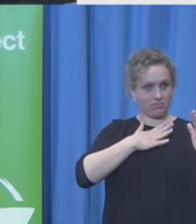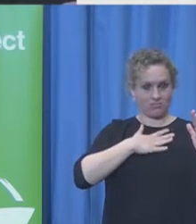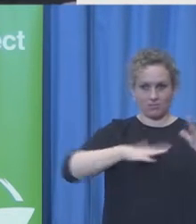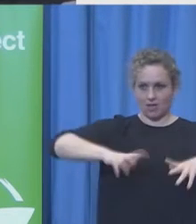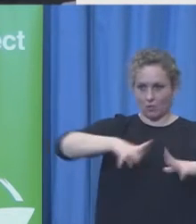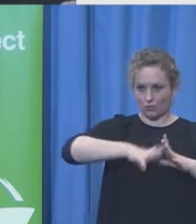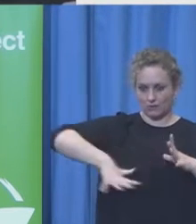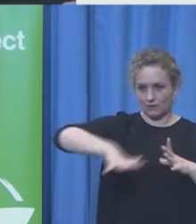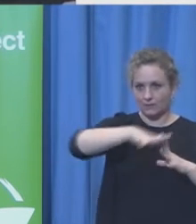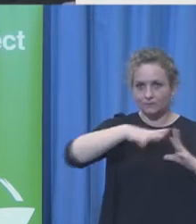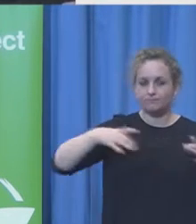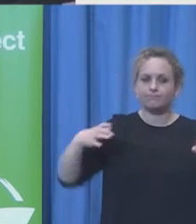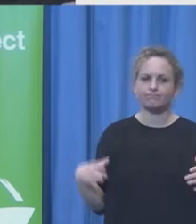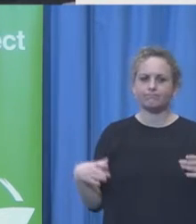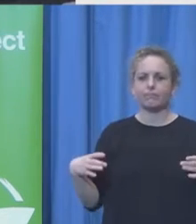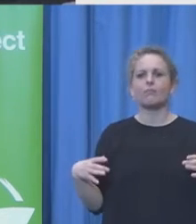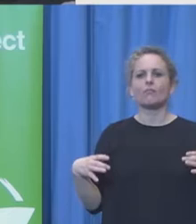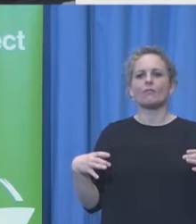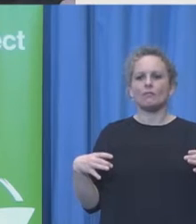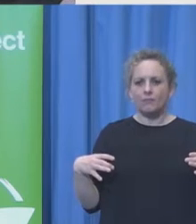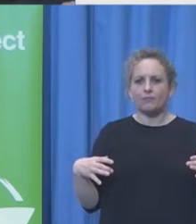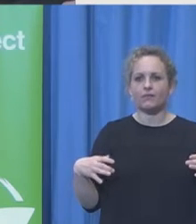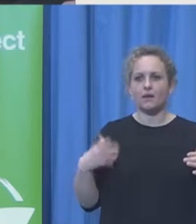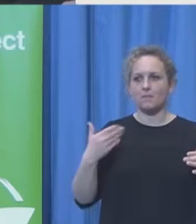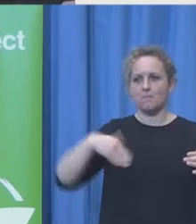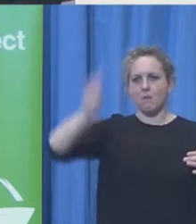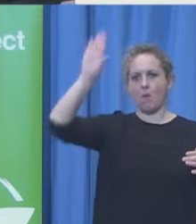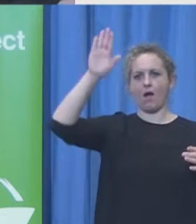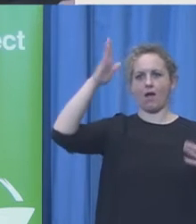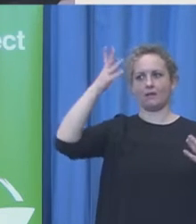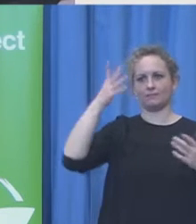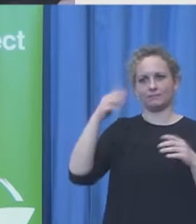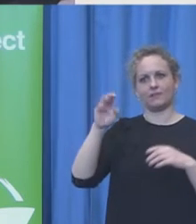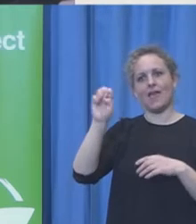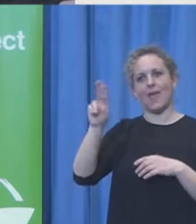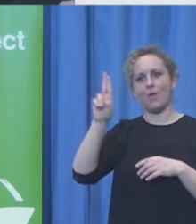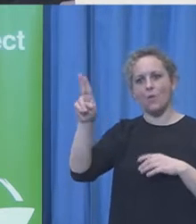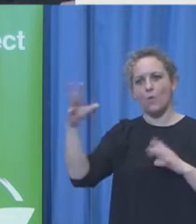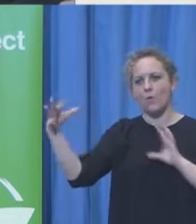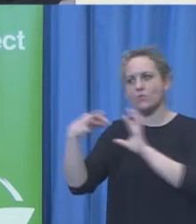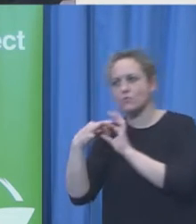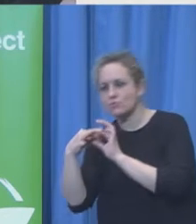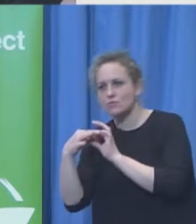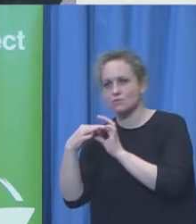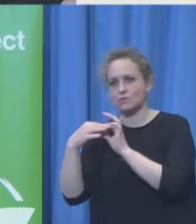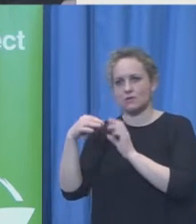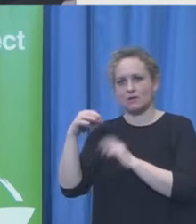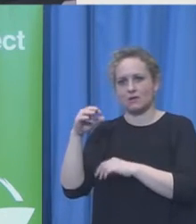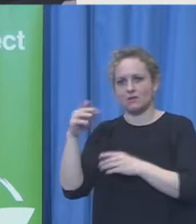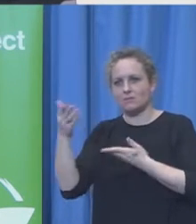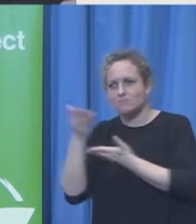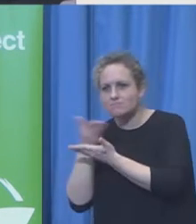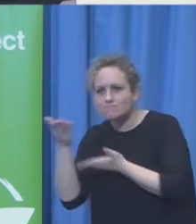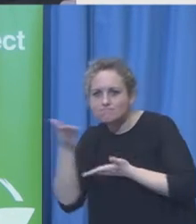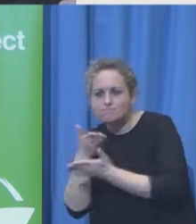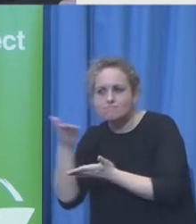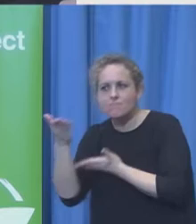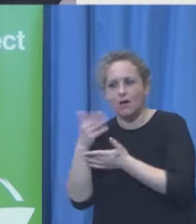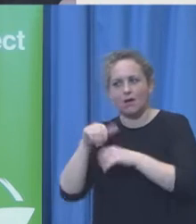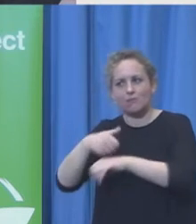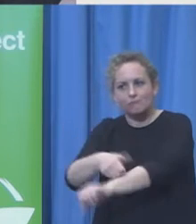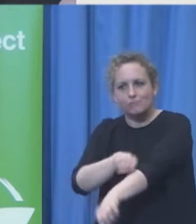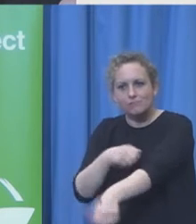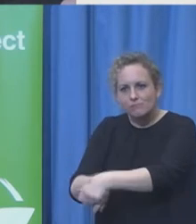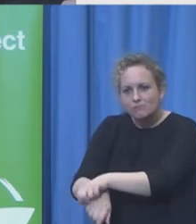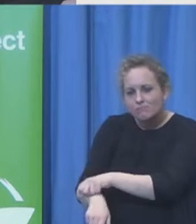And, you know, the various initiatives that are embarked upon for equality in general